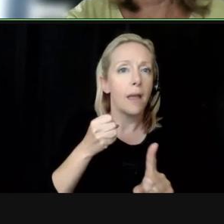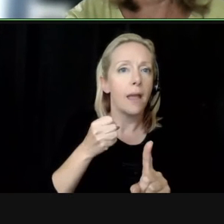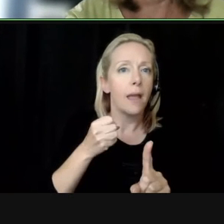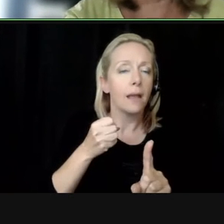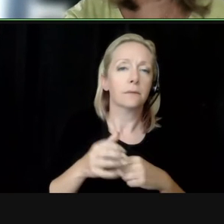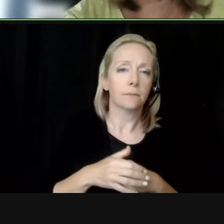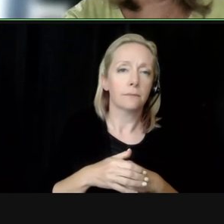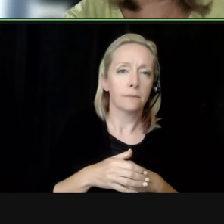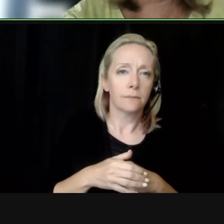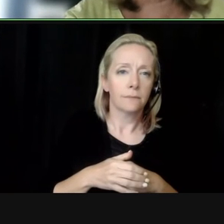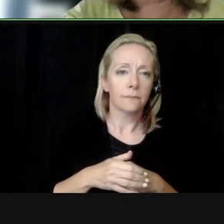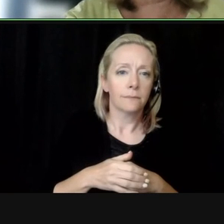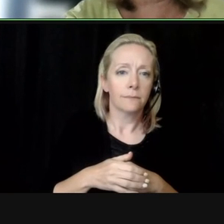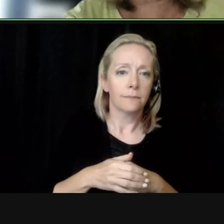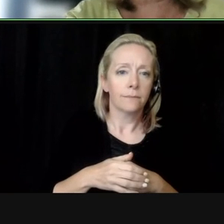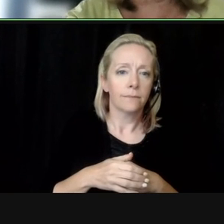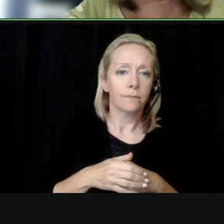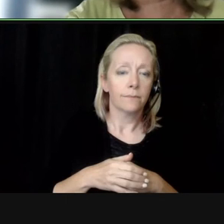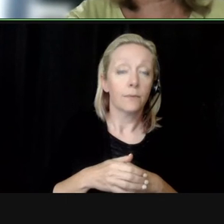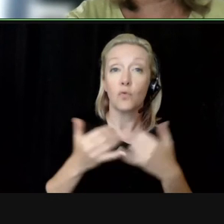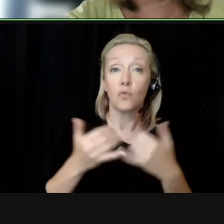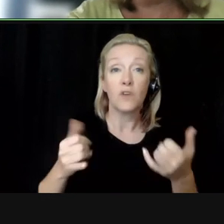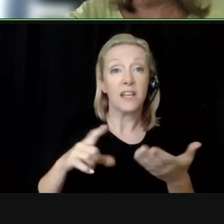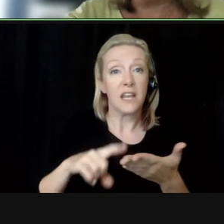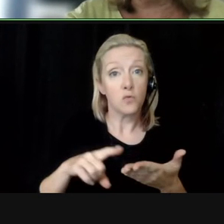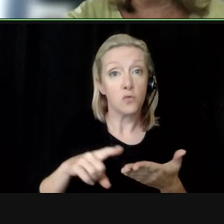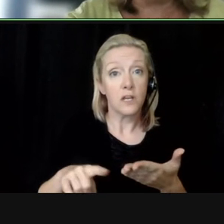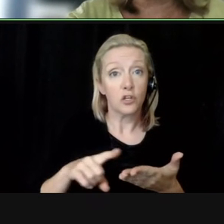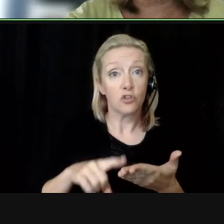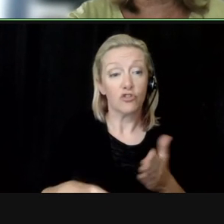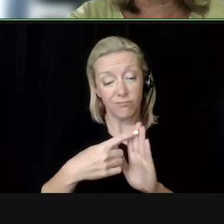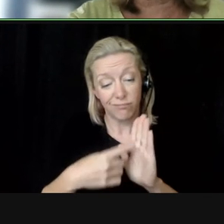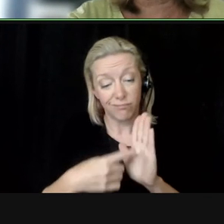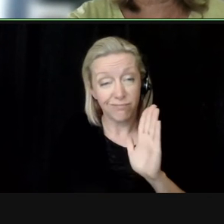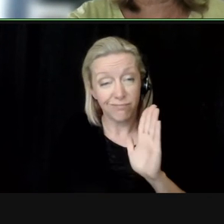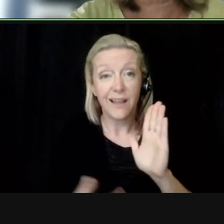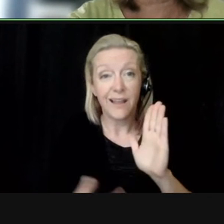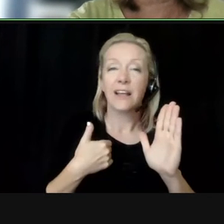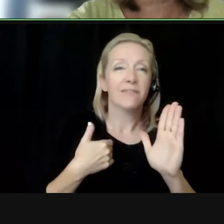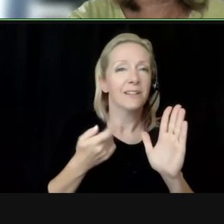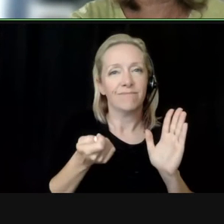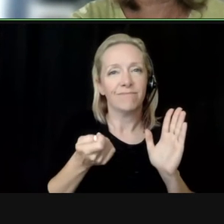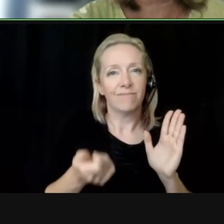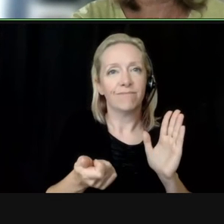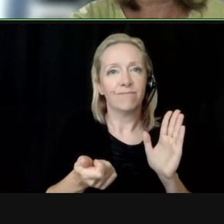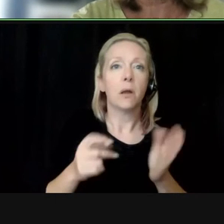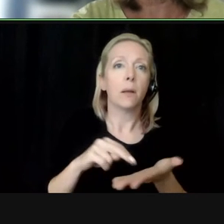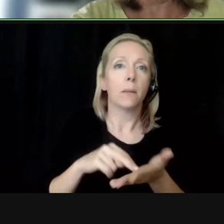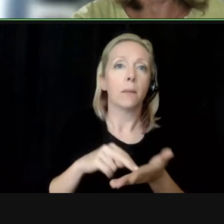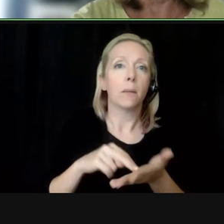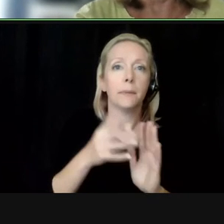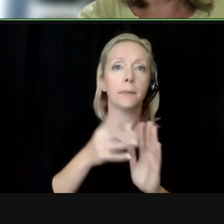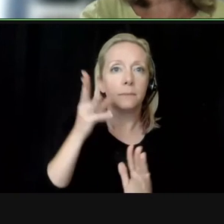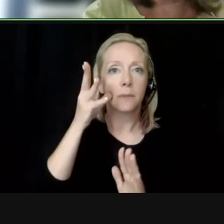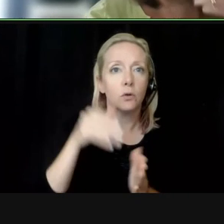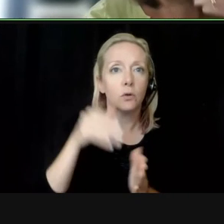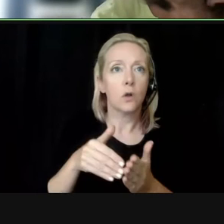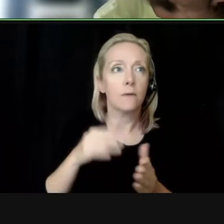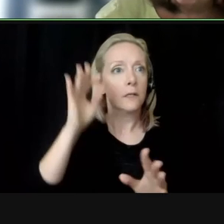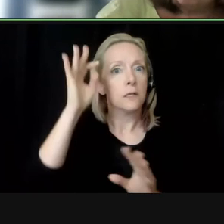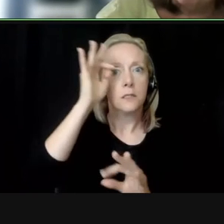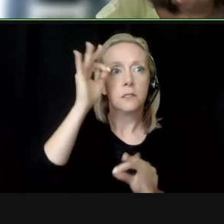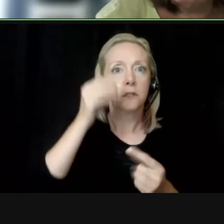experience. So there isn't that much information out there for the parents of how to deal with some of these barriers.